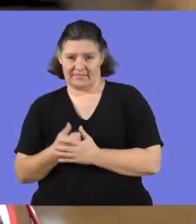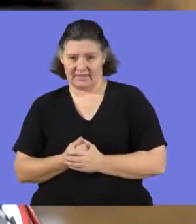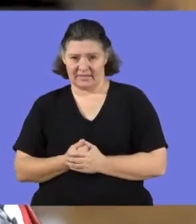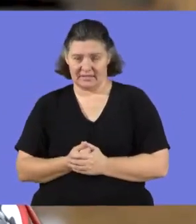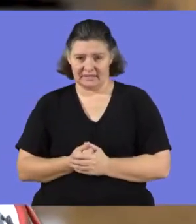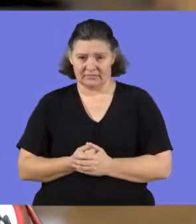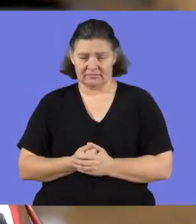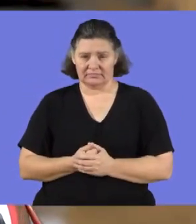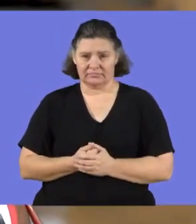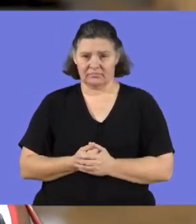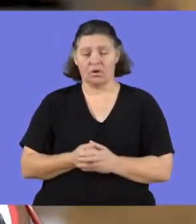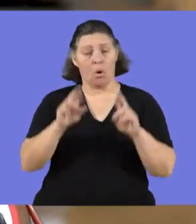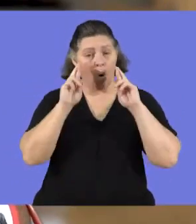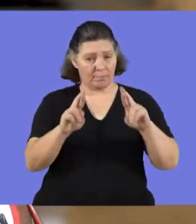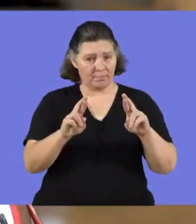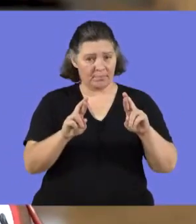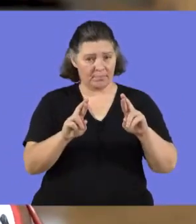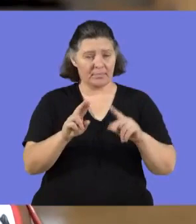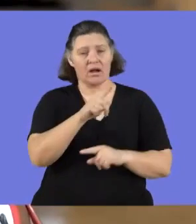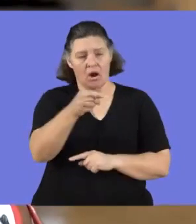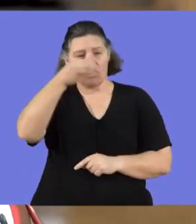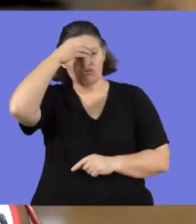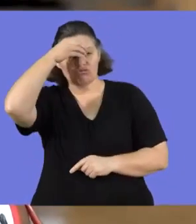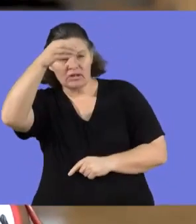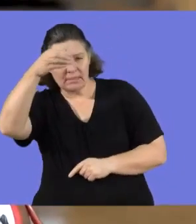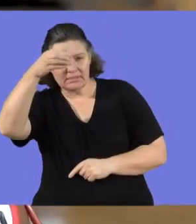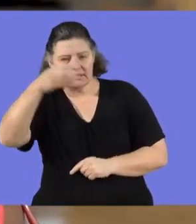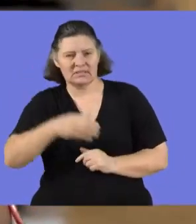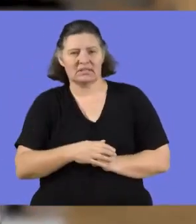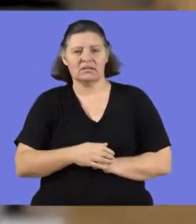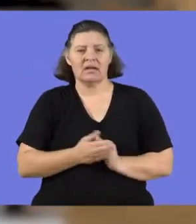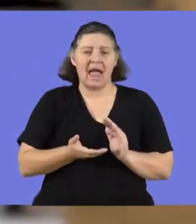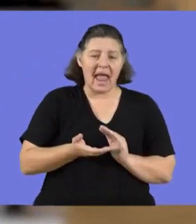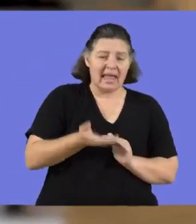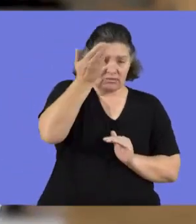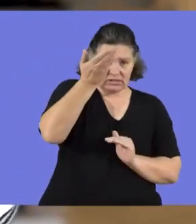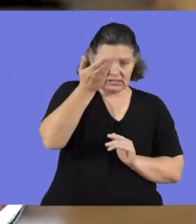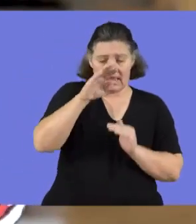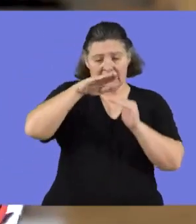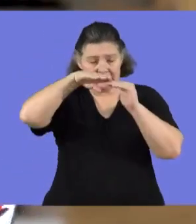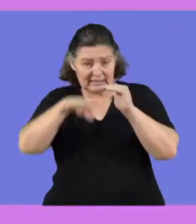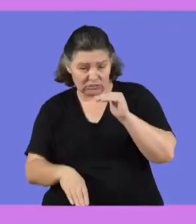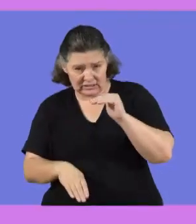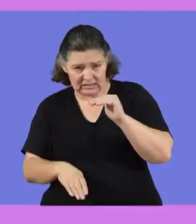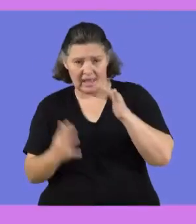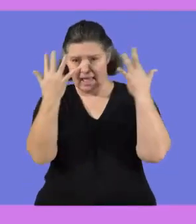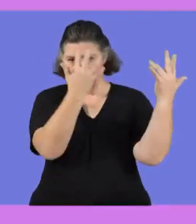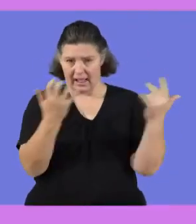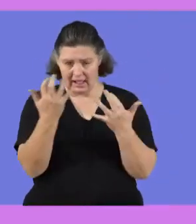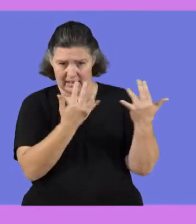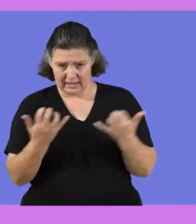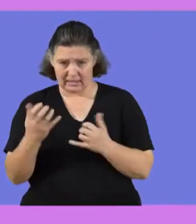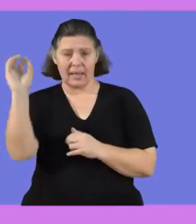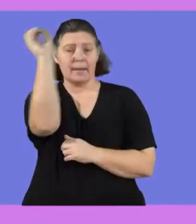the given value. So I hope now the concept of increasing, decreasing,